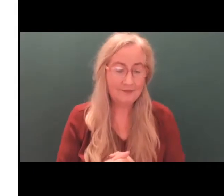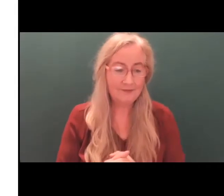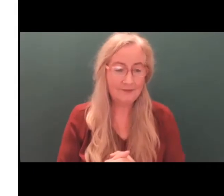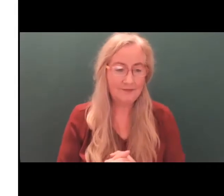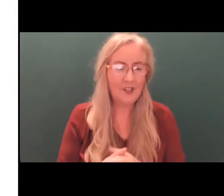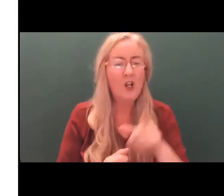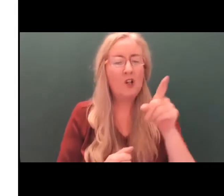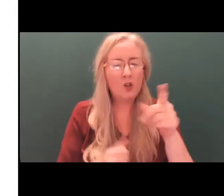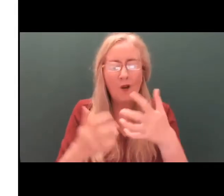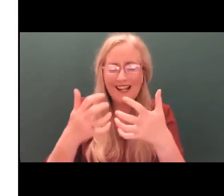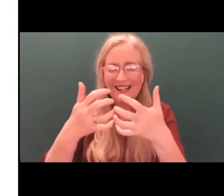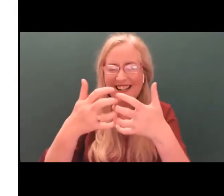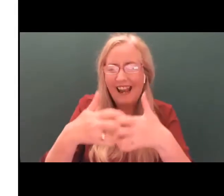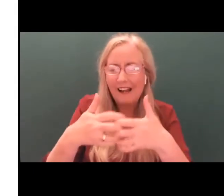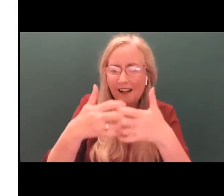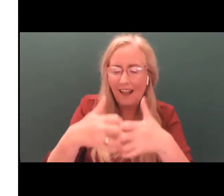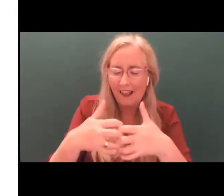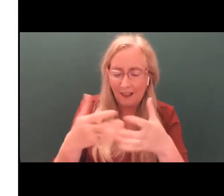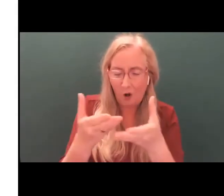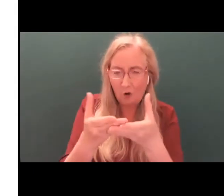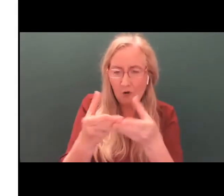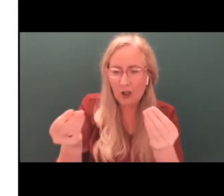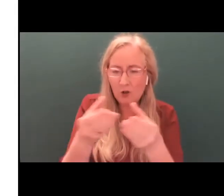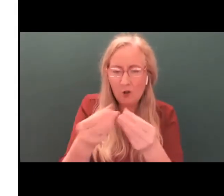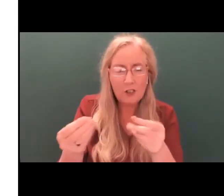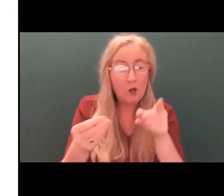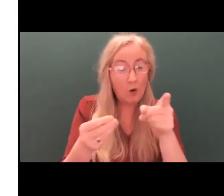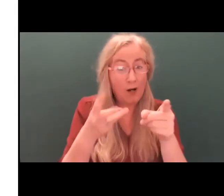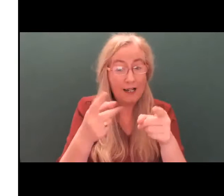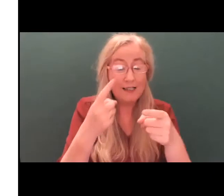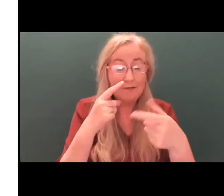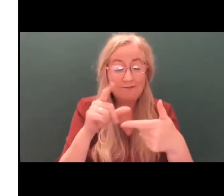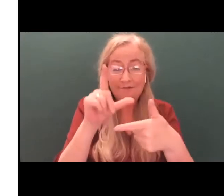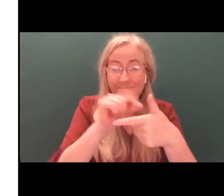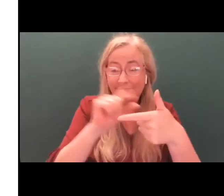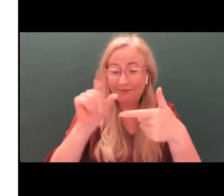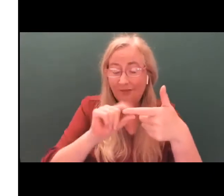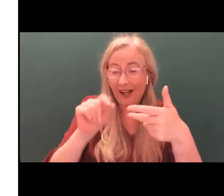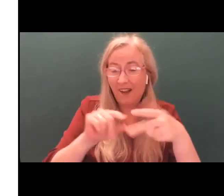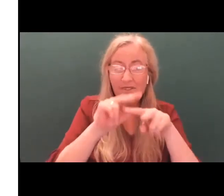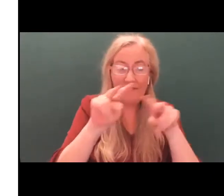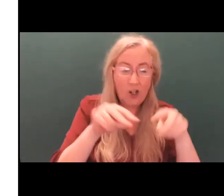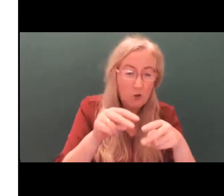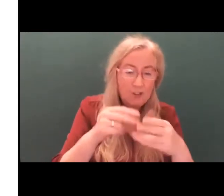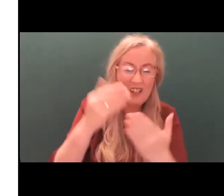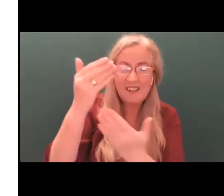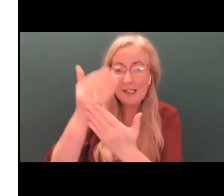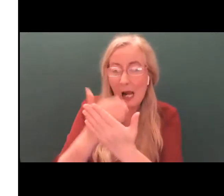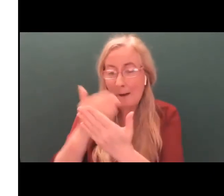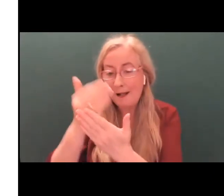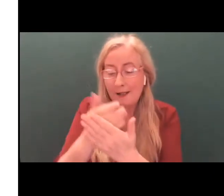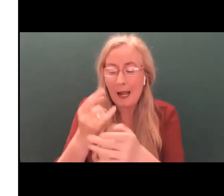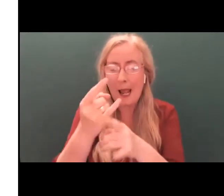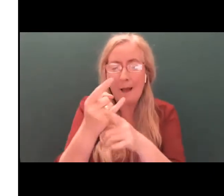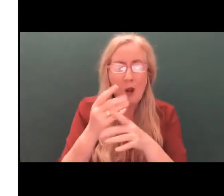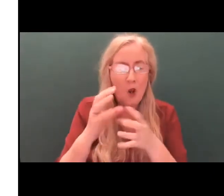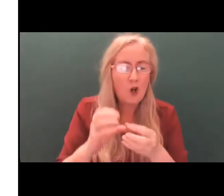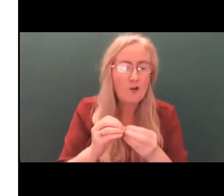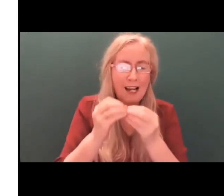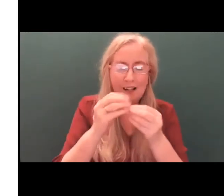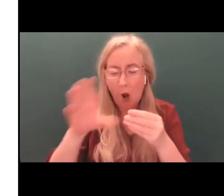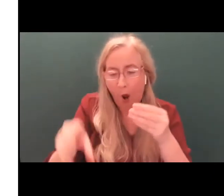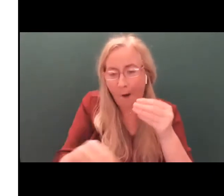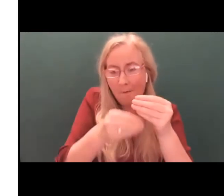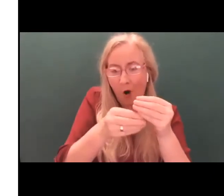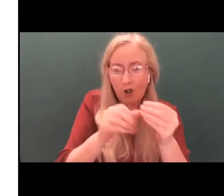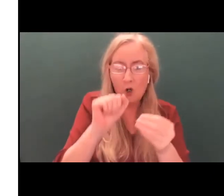Under technical resources, you will find a selection of videos and documents to help you create and upload your National